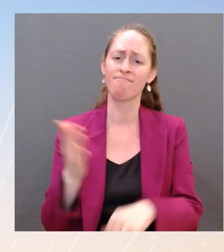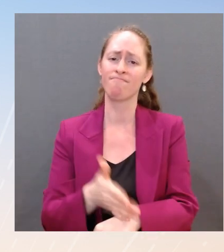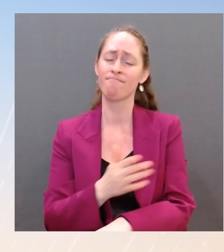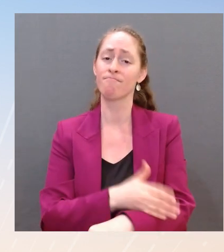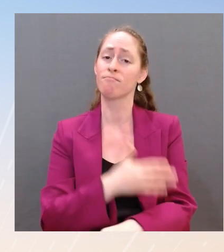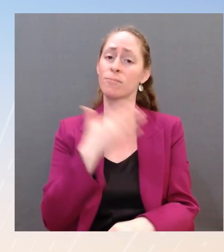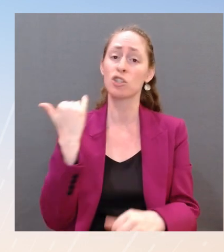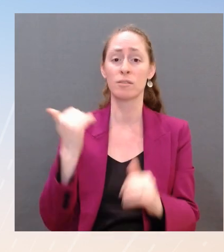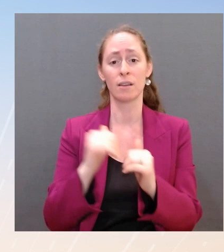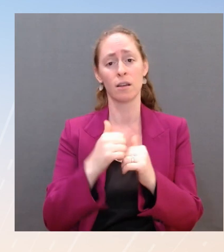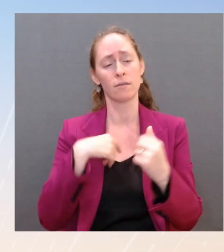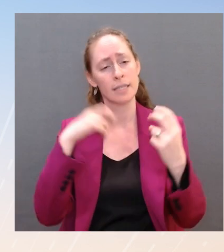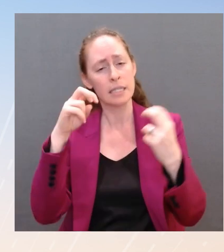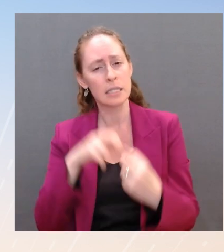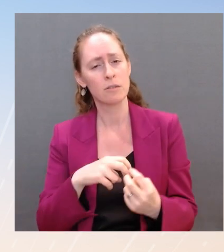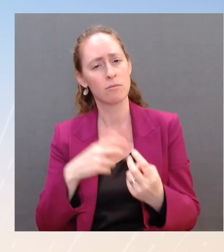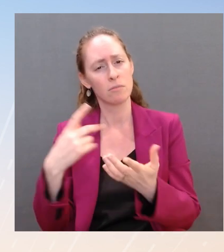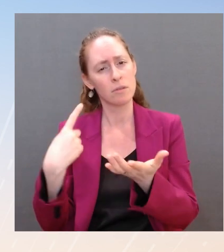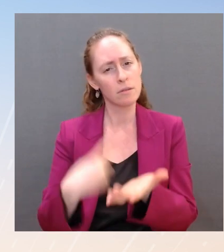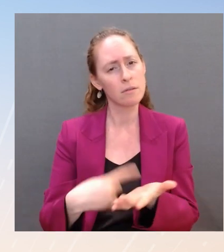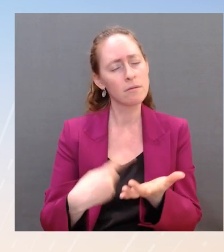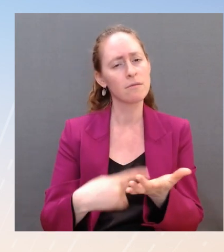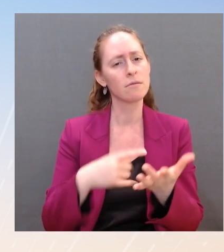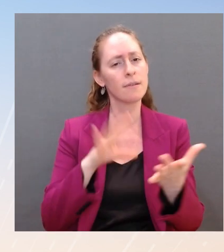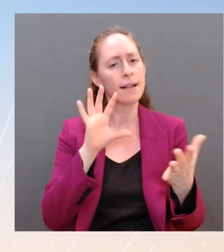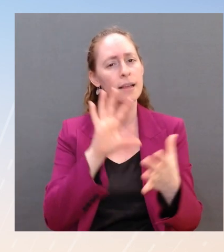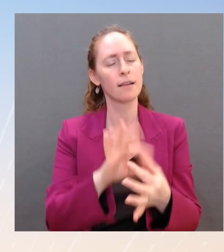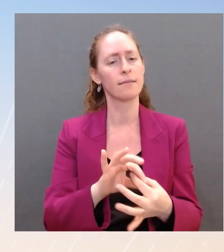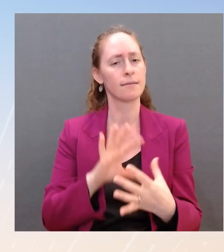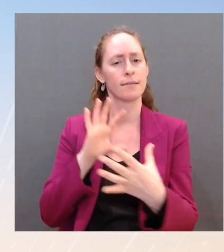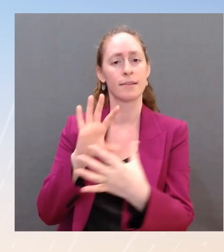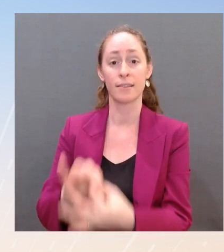interaction, relationship by relationship. And that's why